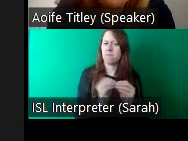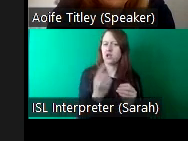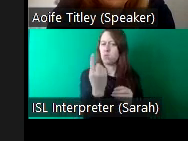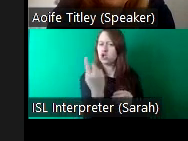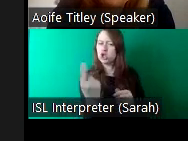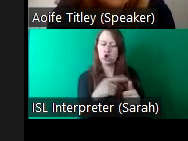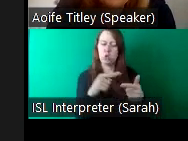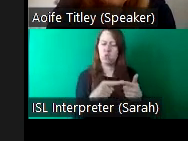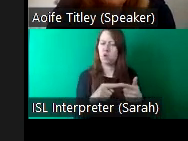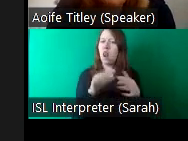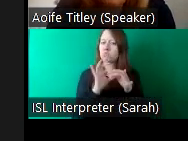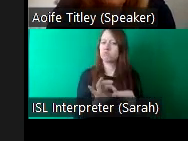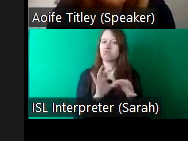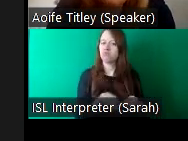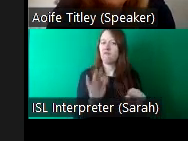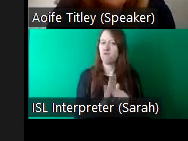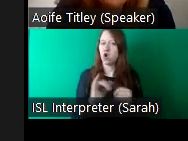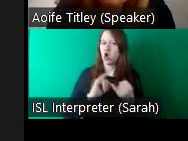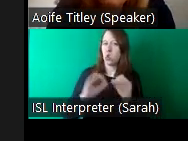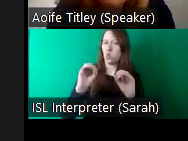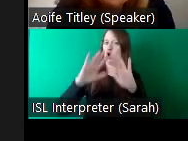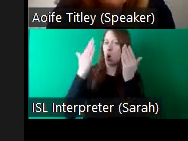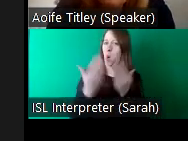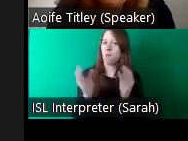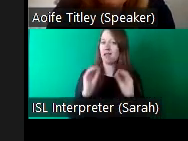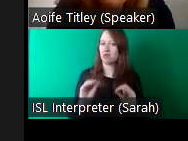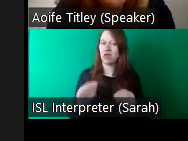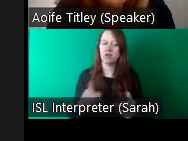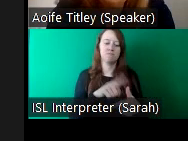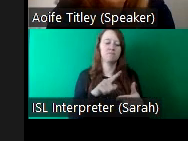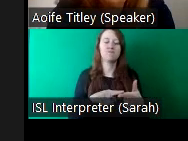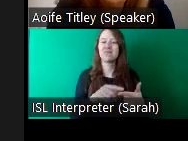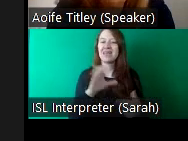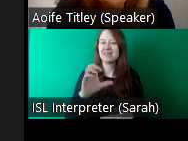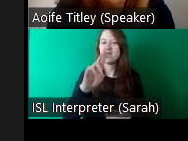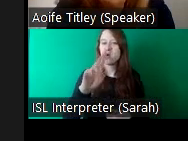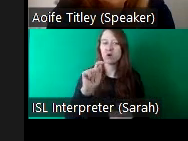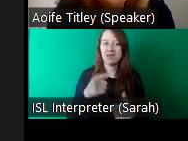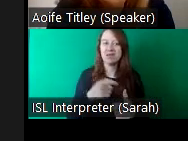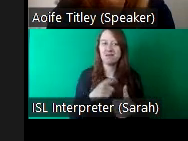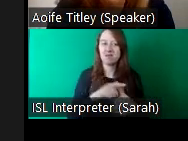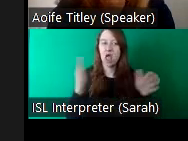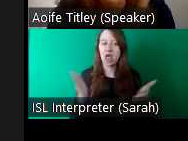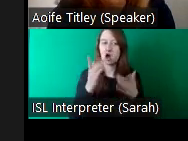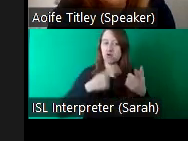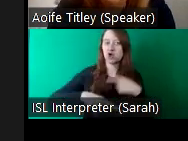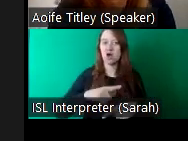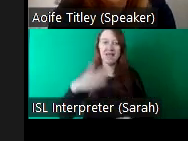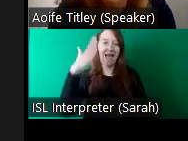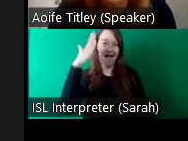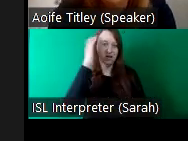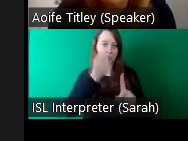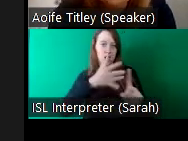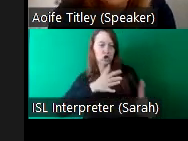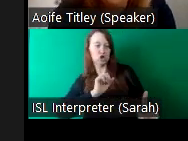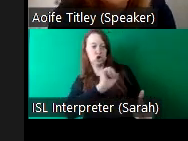global educators. So in terms of the first one there, like, CRT would encourage us to acknowledge and to identify the fact that